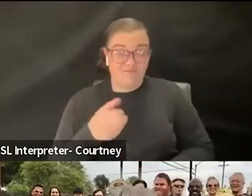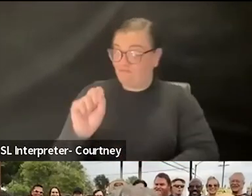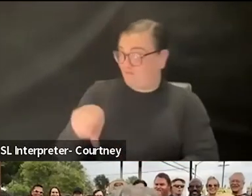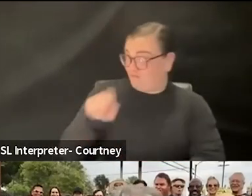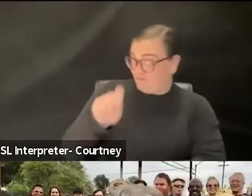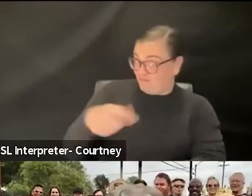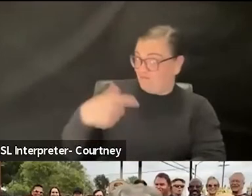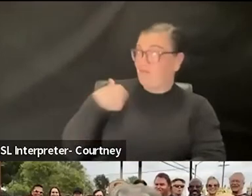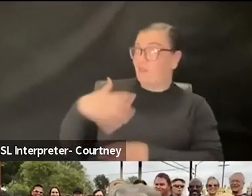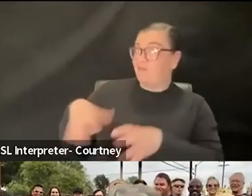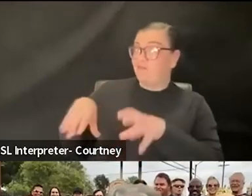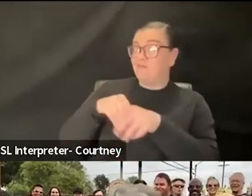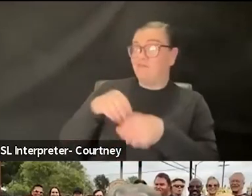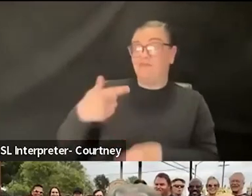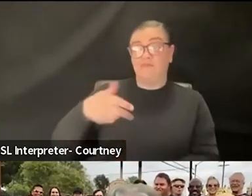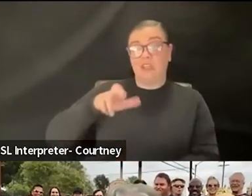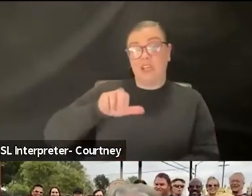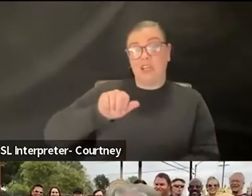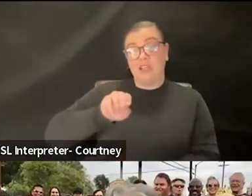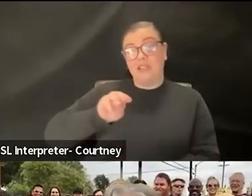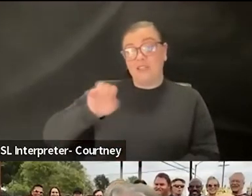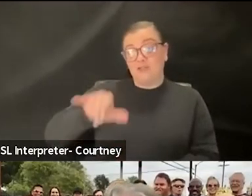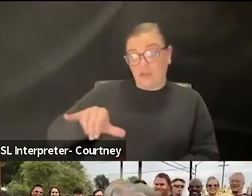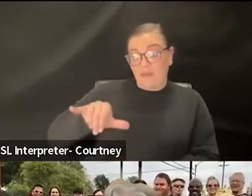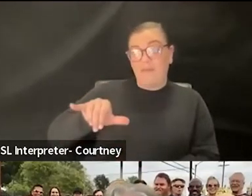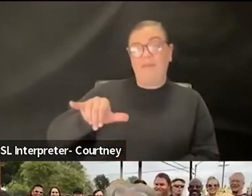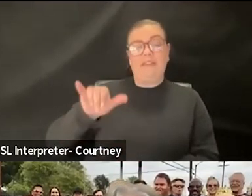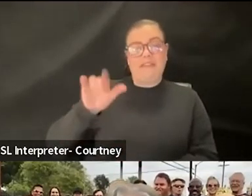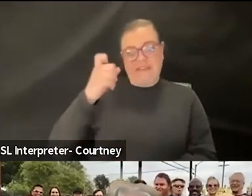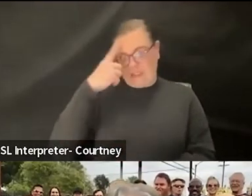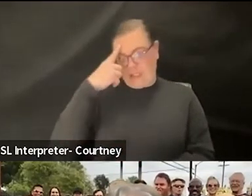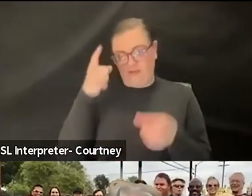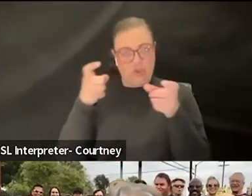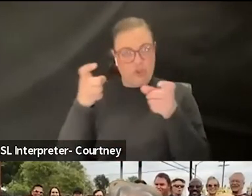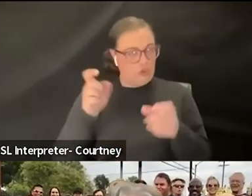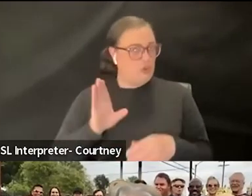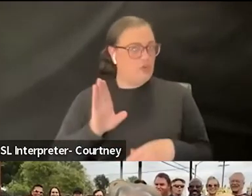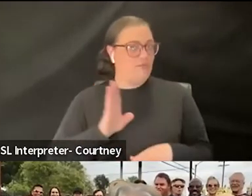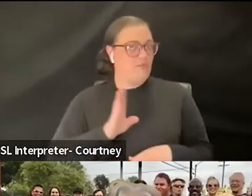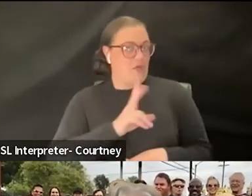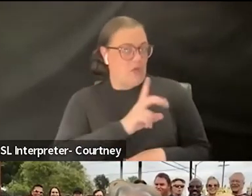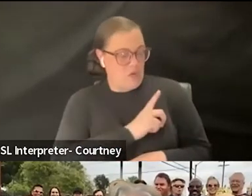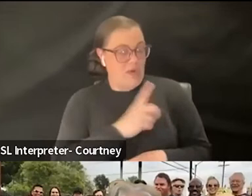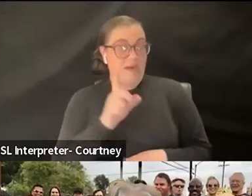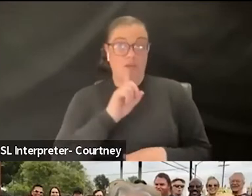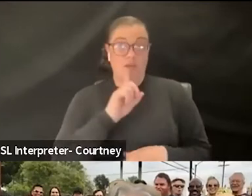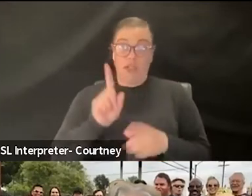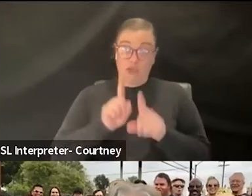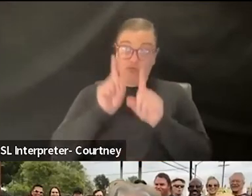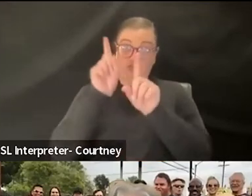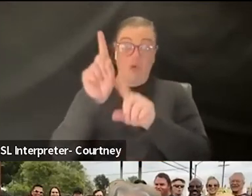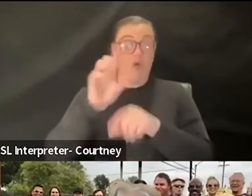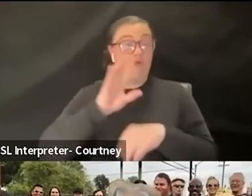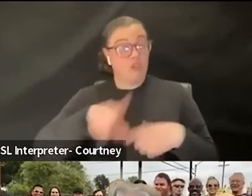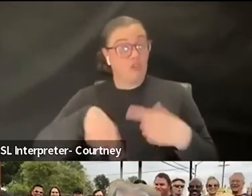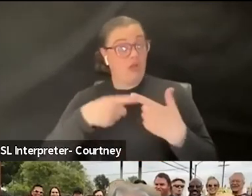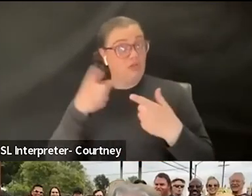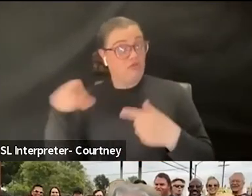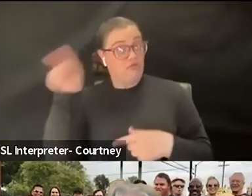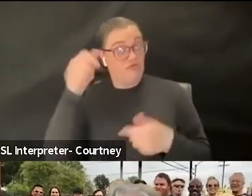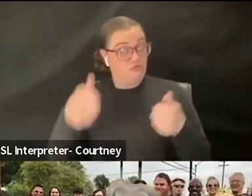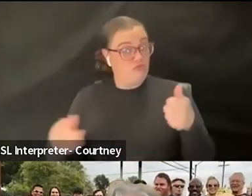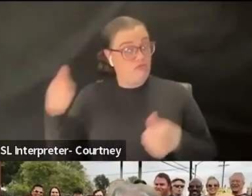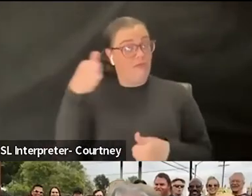at Grammys on the Hill, you go to speak to congressional members and explain to them that, you know, it's like everybody knows Aretha